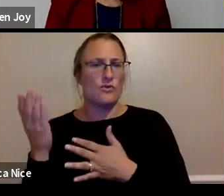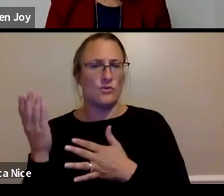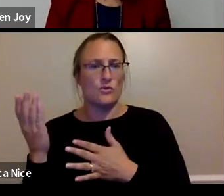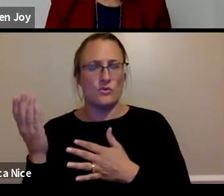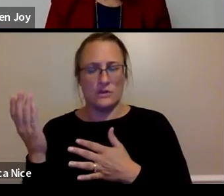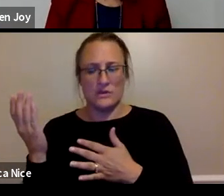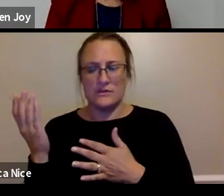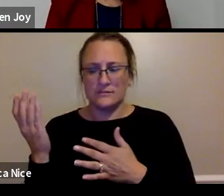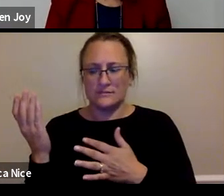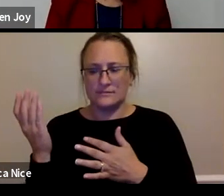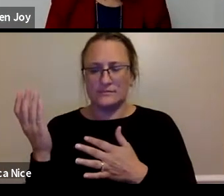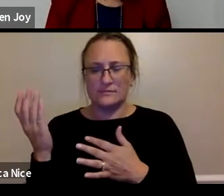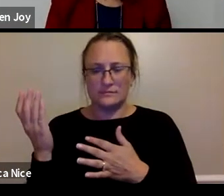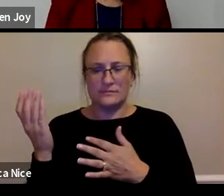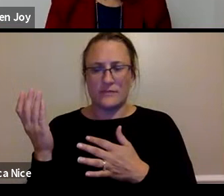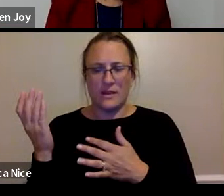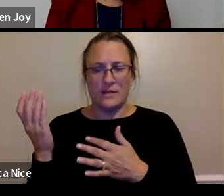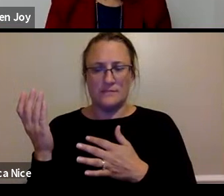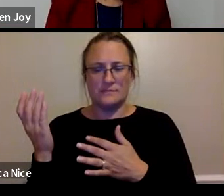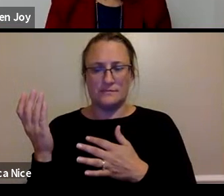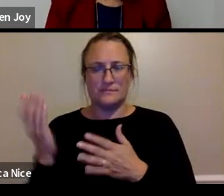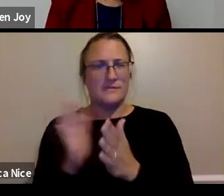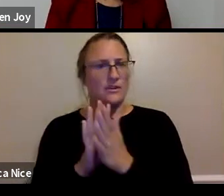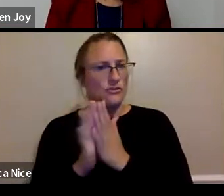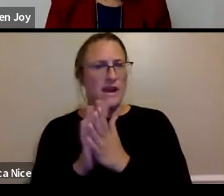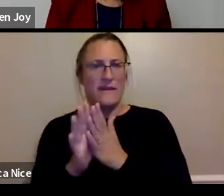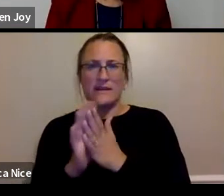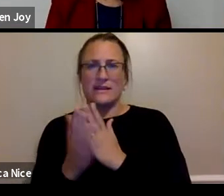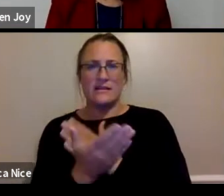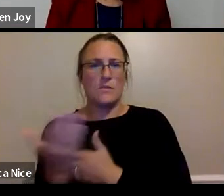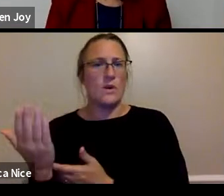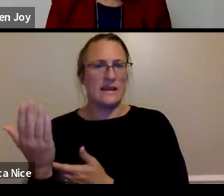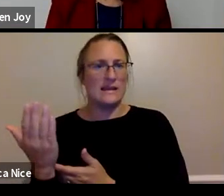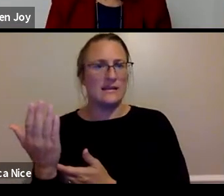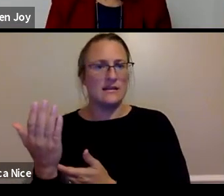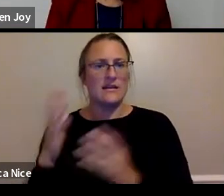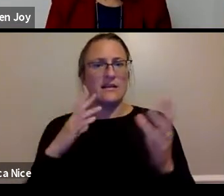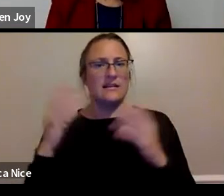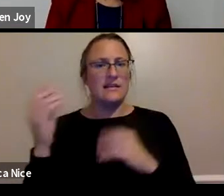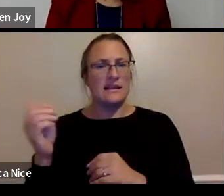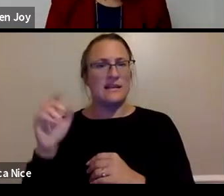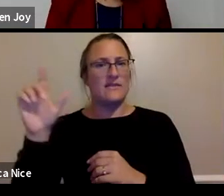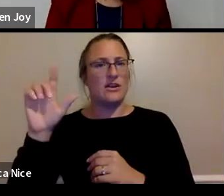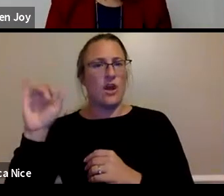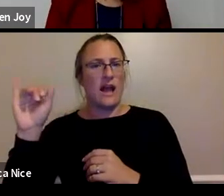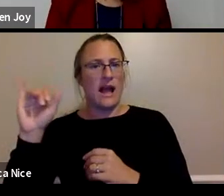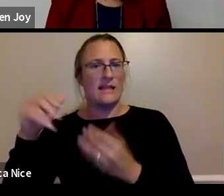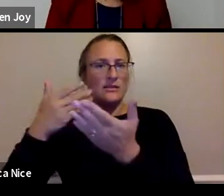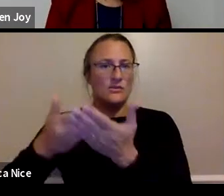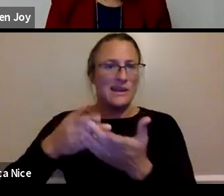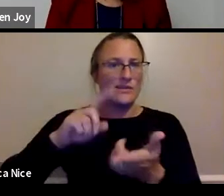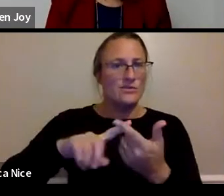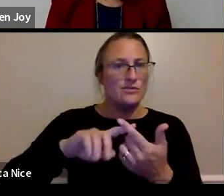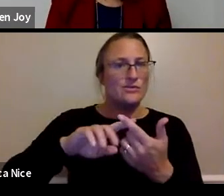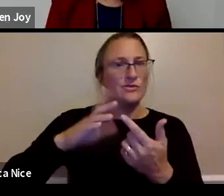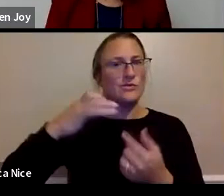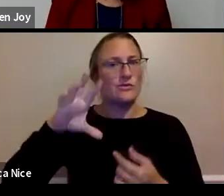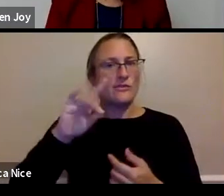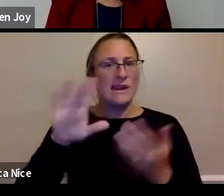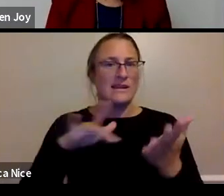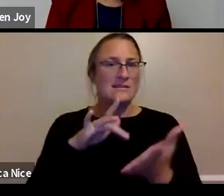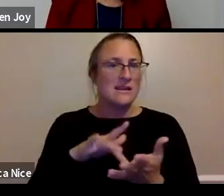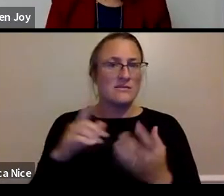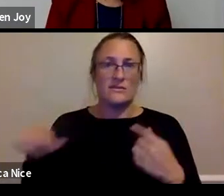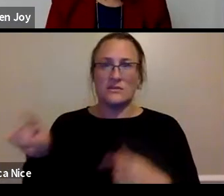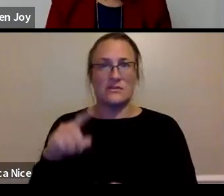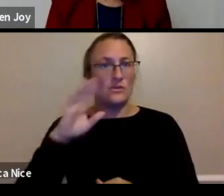through. The traffic in the morning leaving Long Island to get on the Grand Central, as everybody